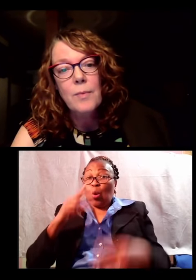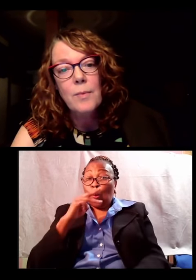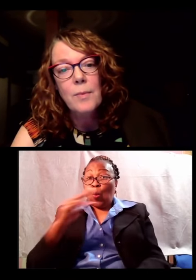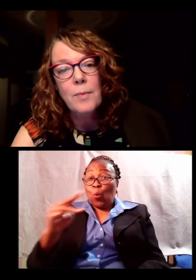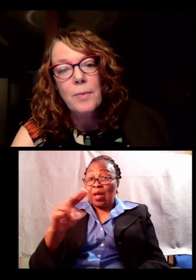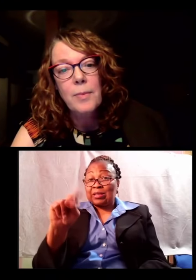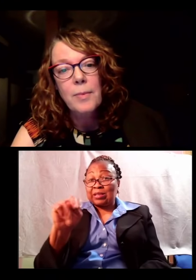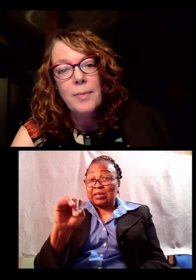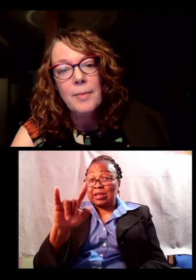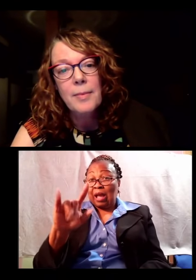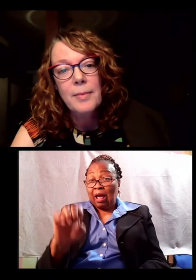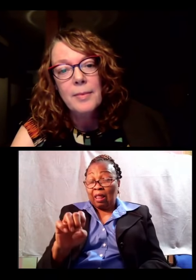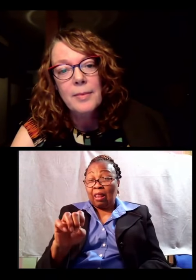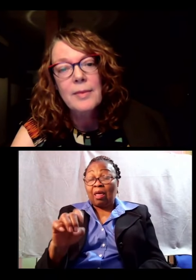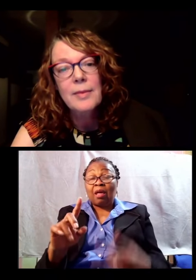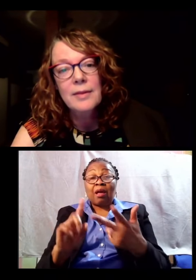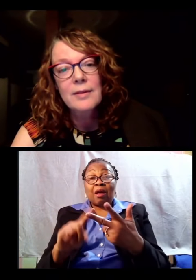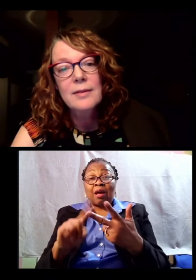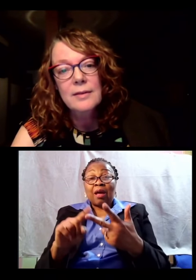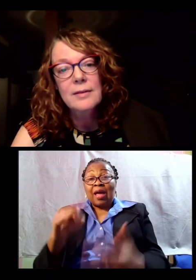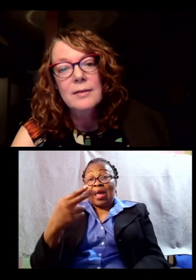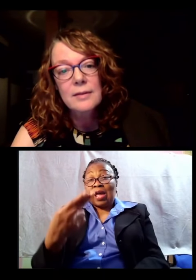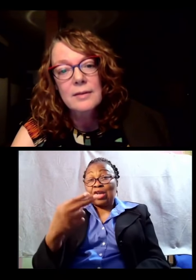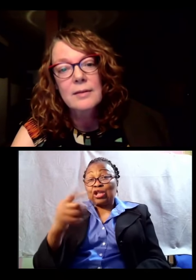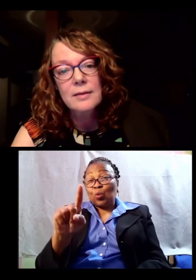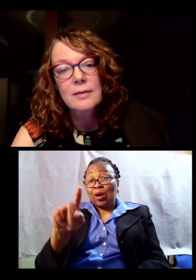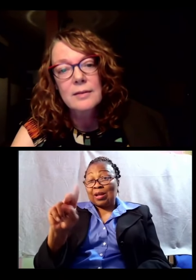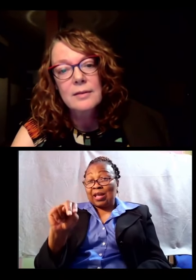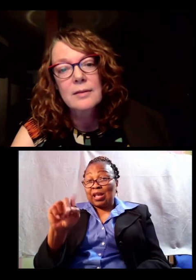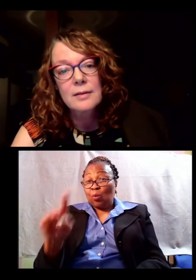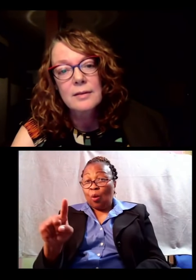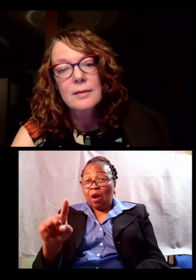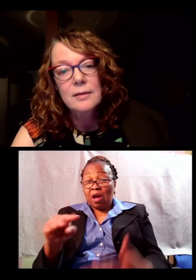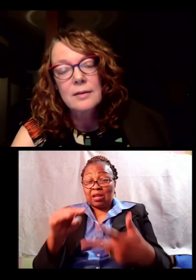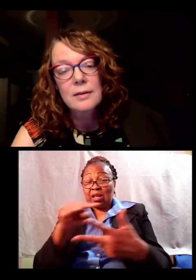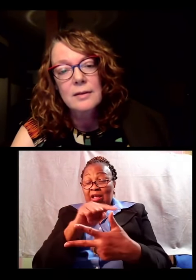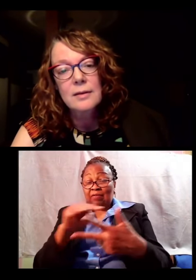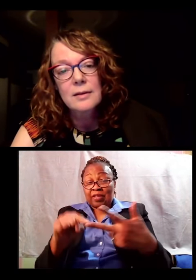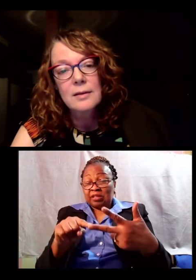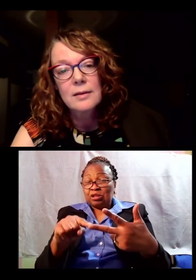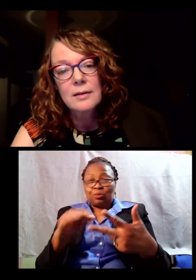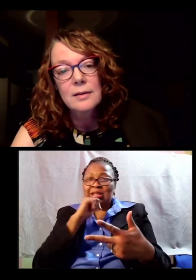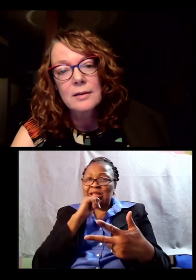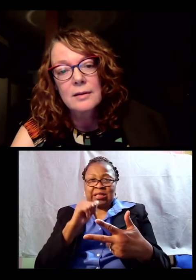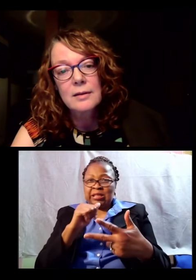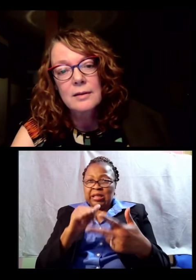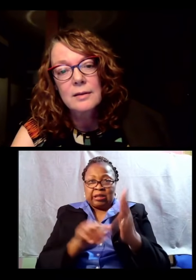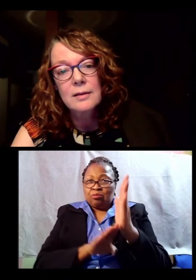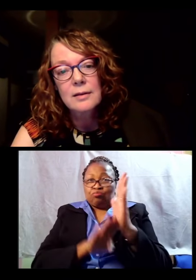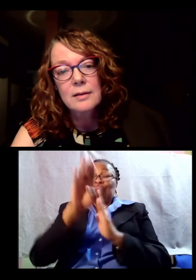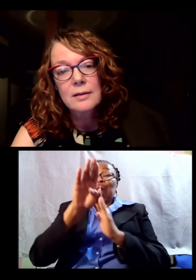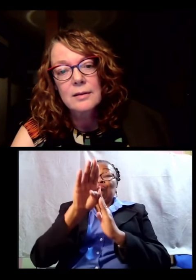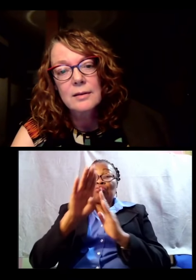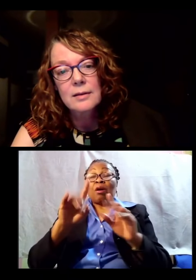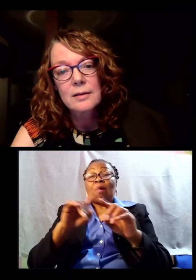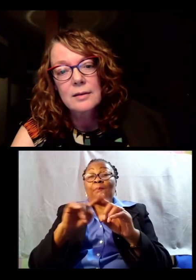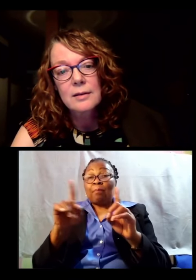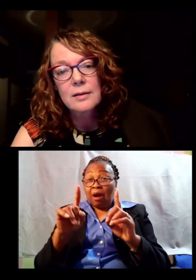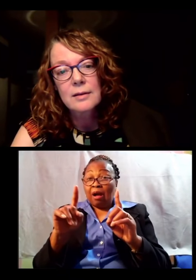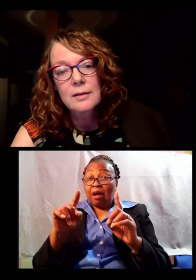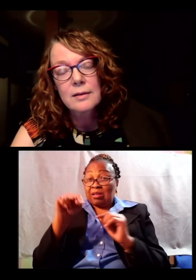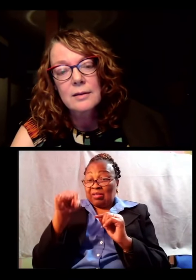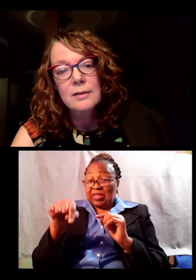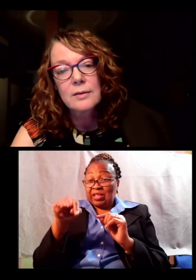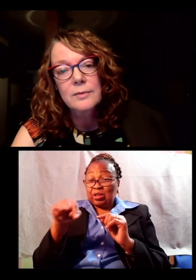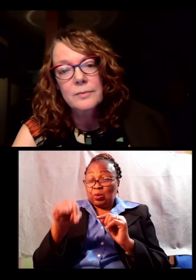and H1N1. They didn't take off the way this one has, and that has any epidemiologist will tell you it has